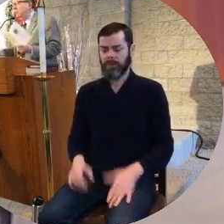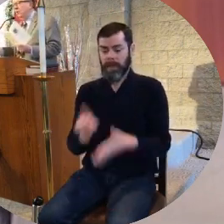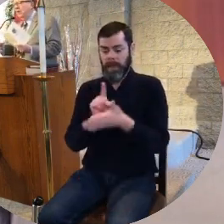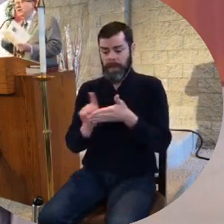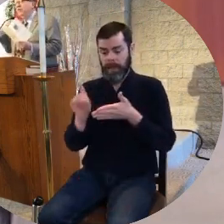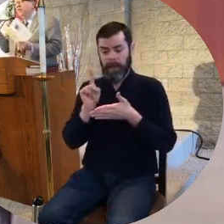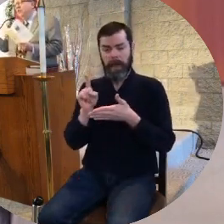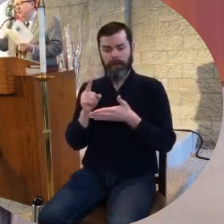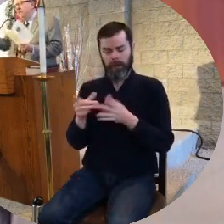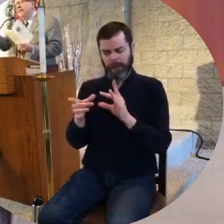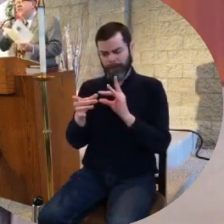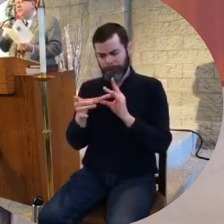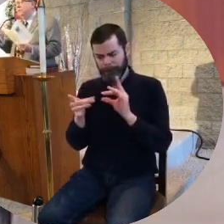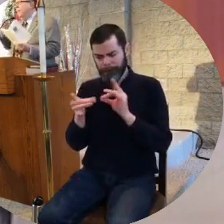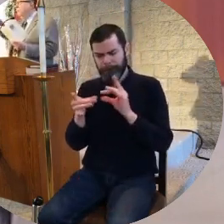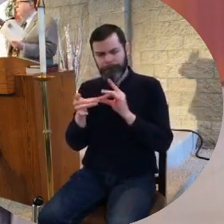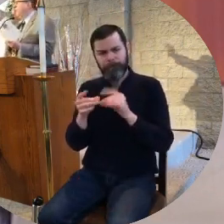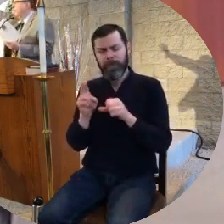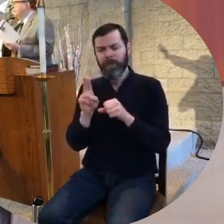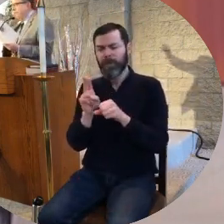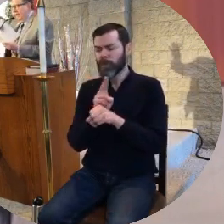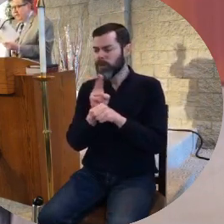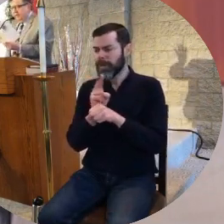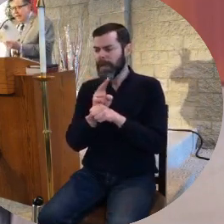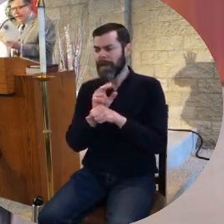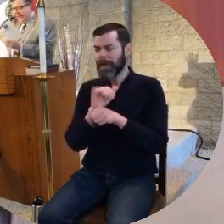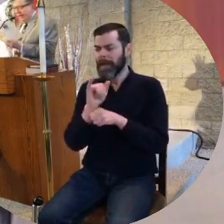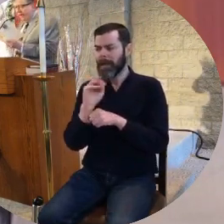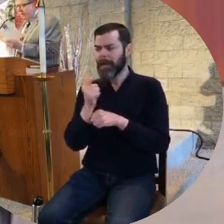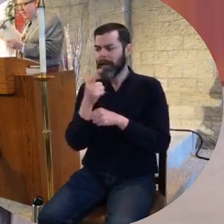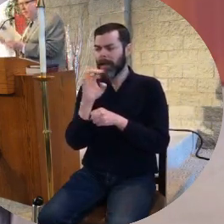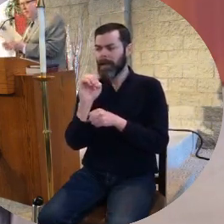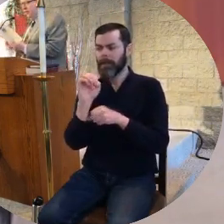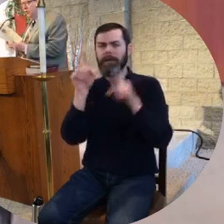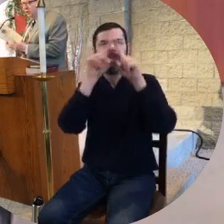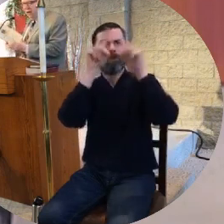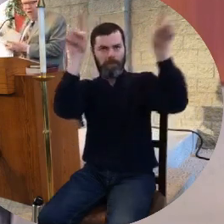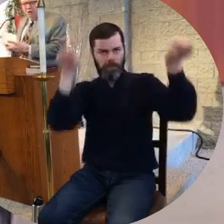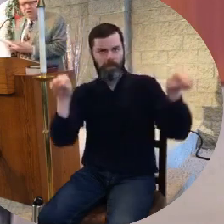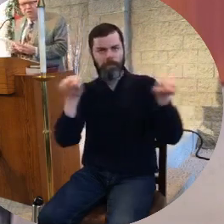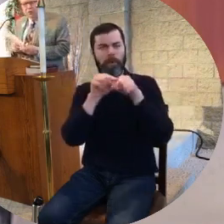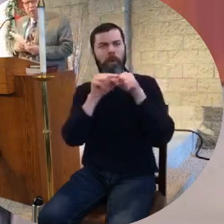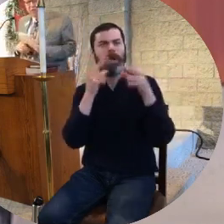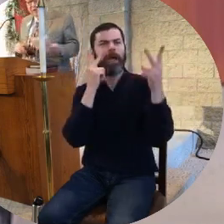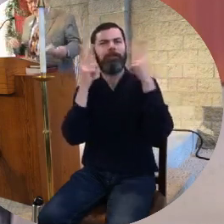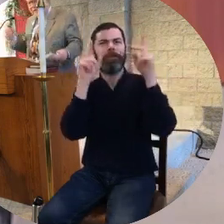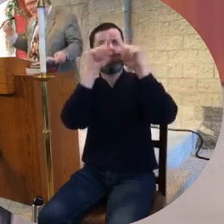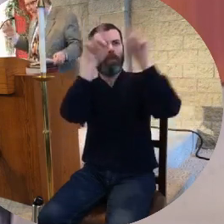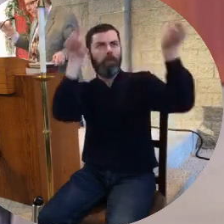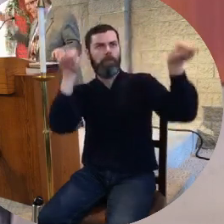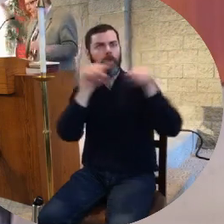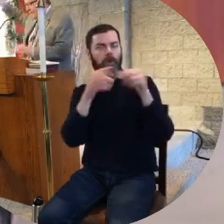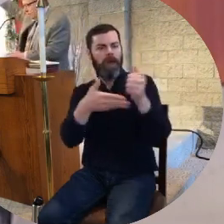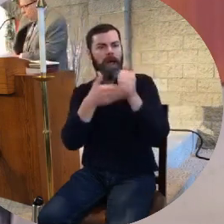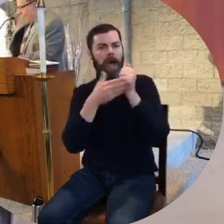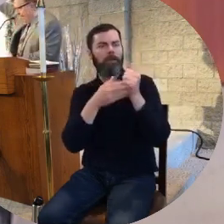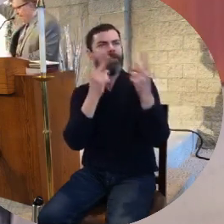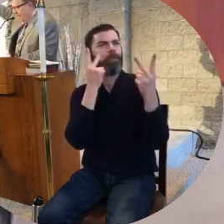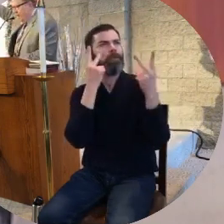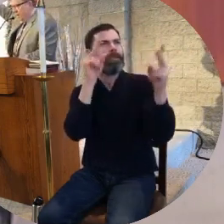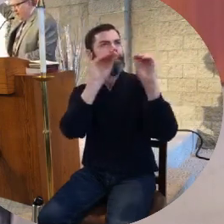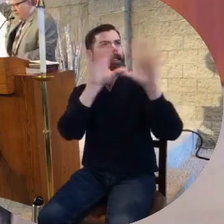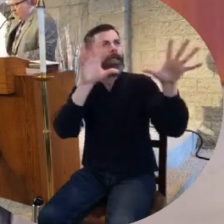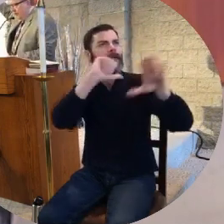tool for visualization, putting ourselves in the image. So it's important for us to see it. We see it